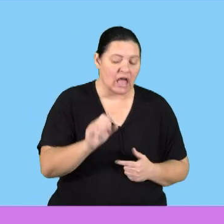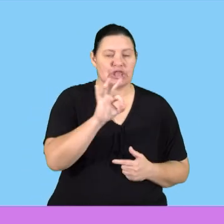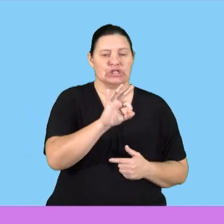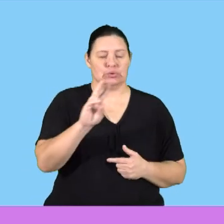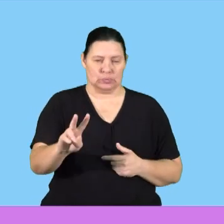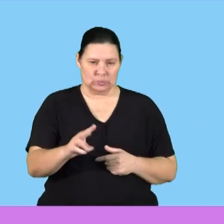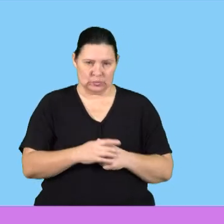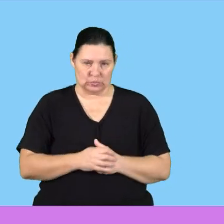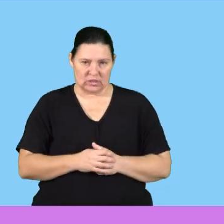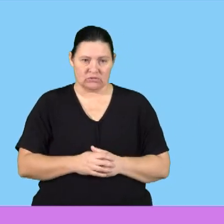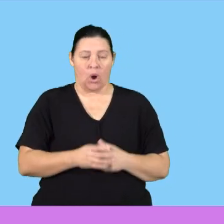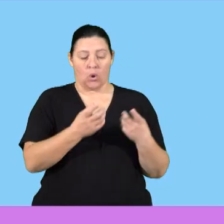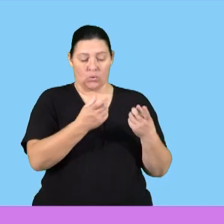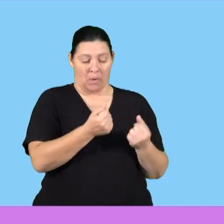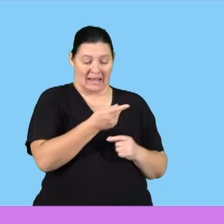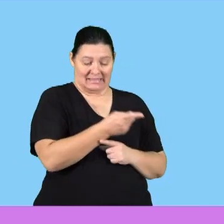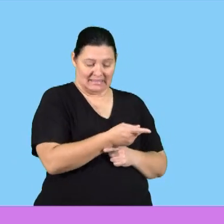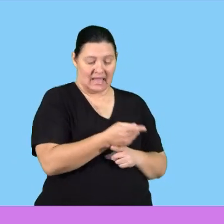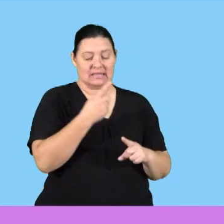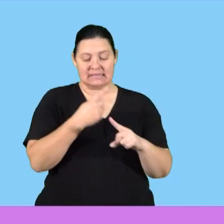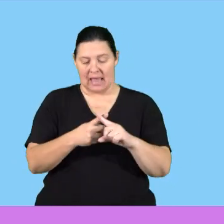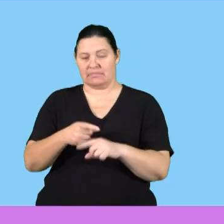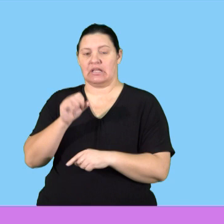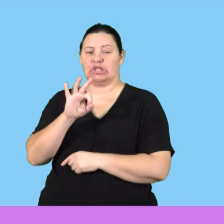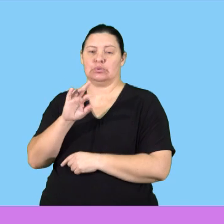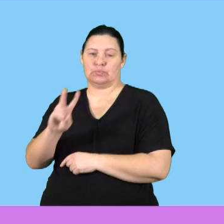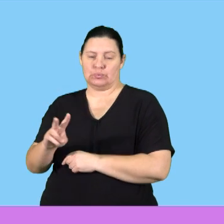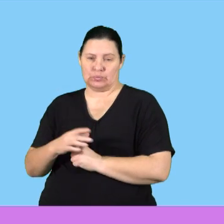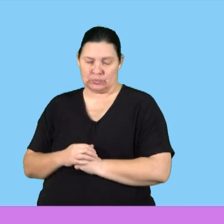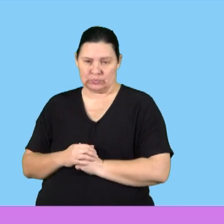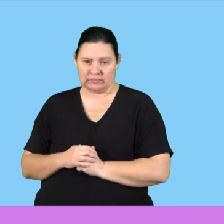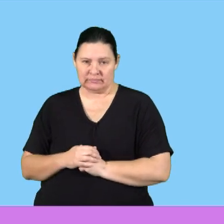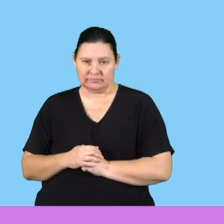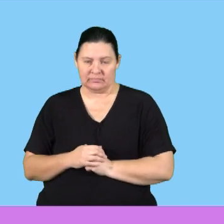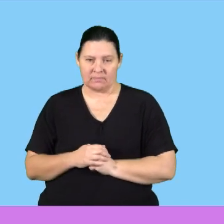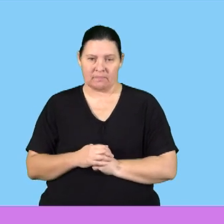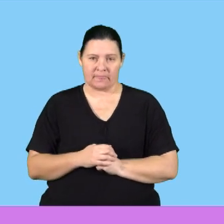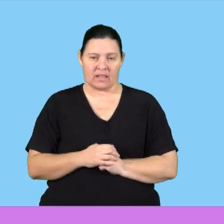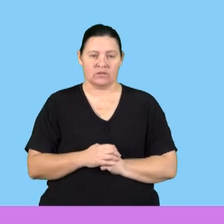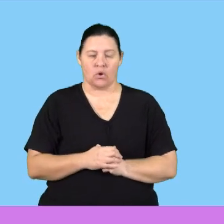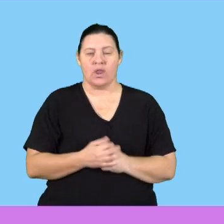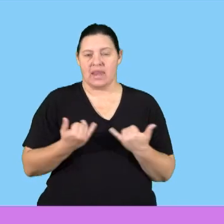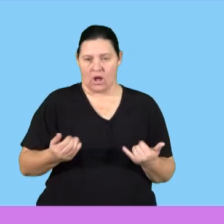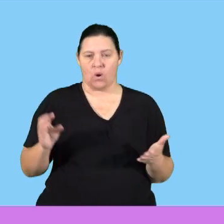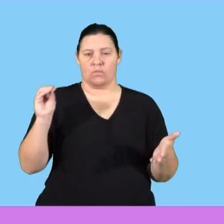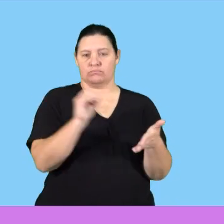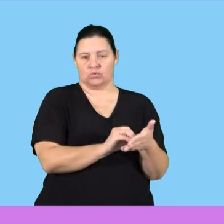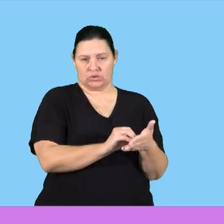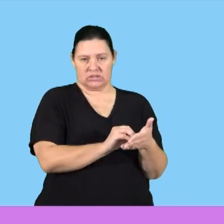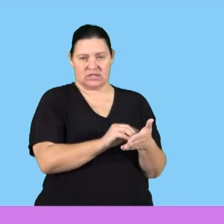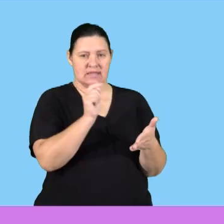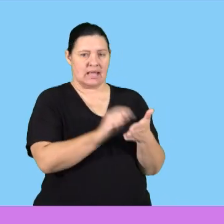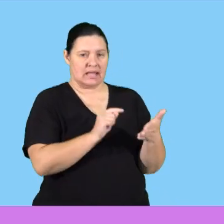of 32 liters, I will take this cost price and I multiply it by 32. So let